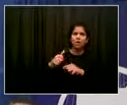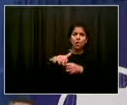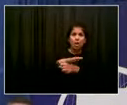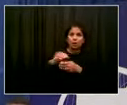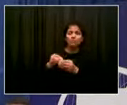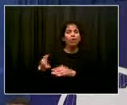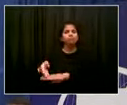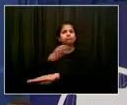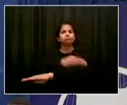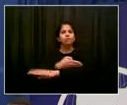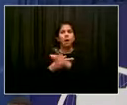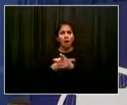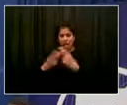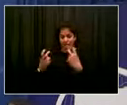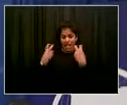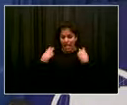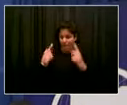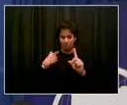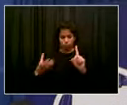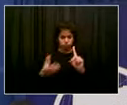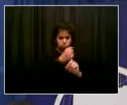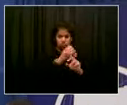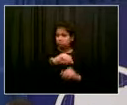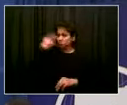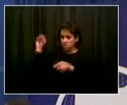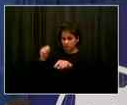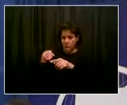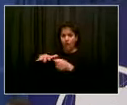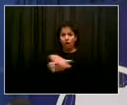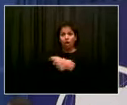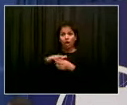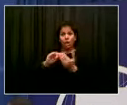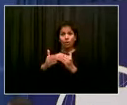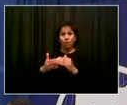Well, I'll go right to our IGC Bergen case. So